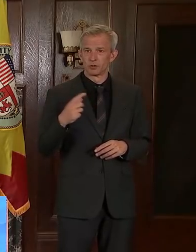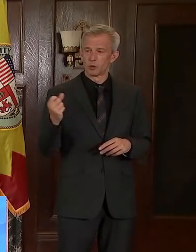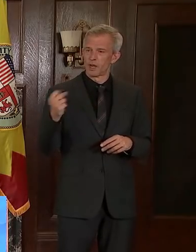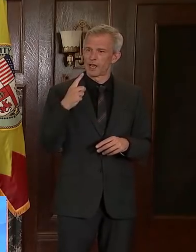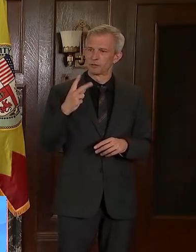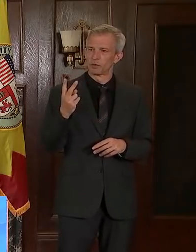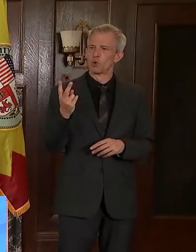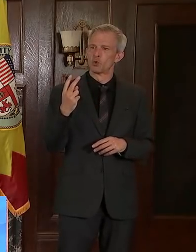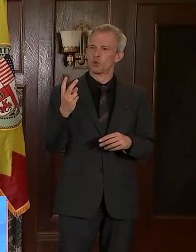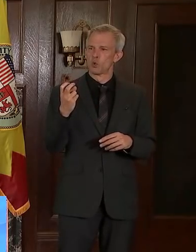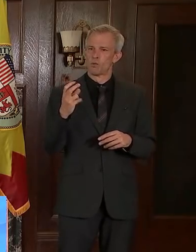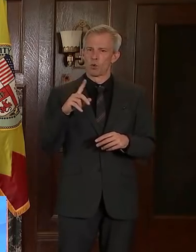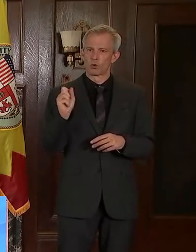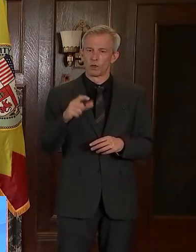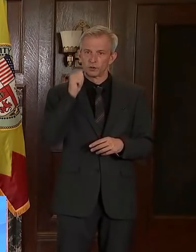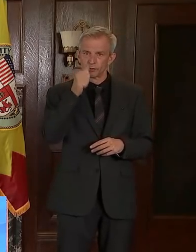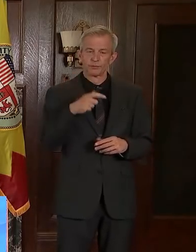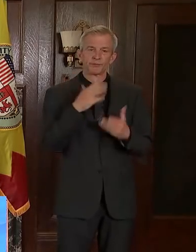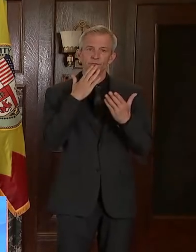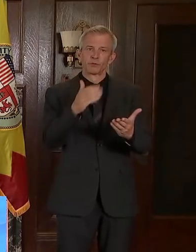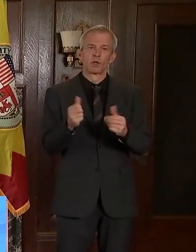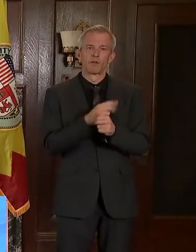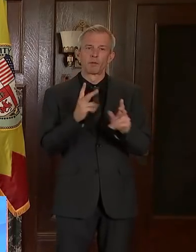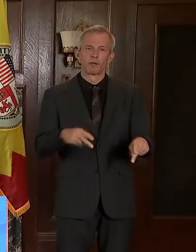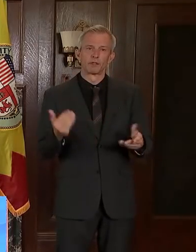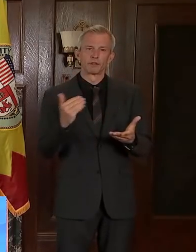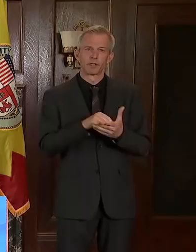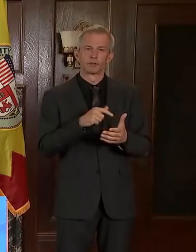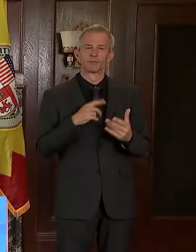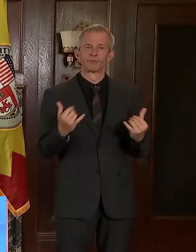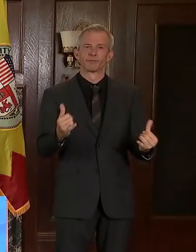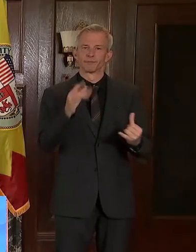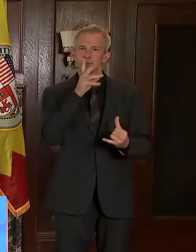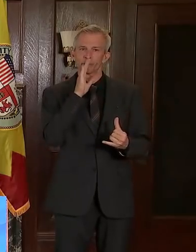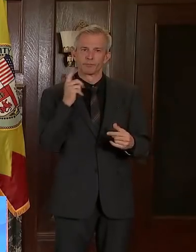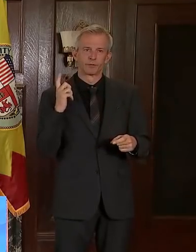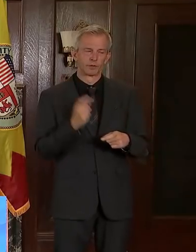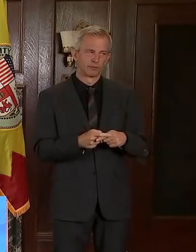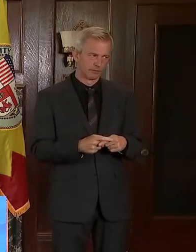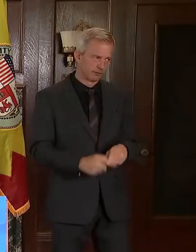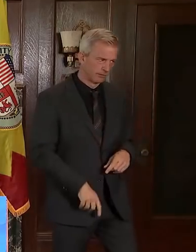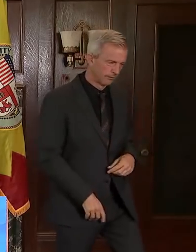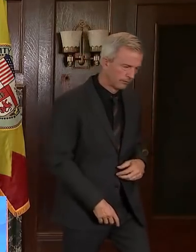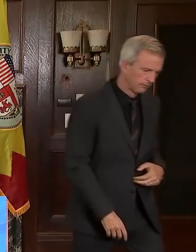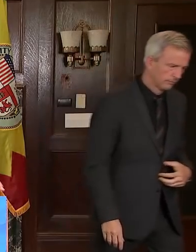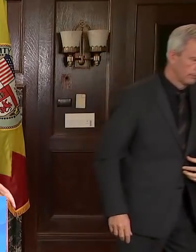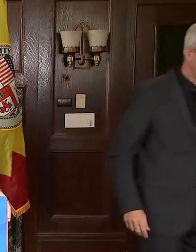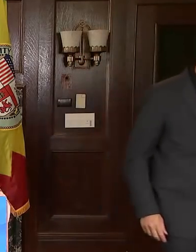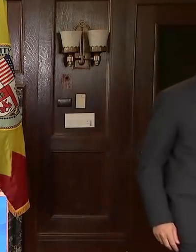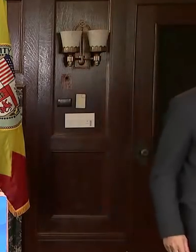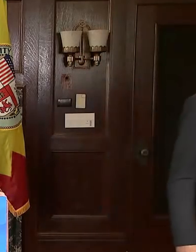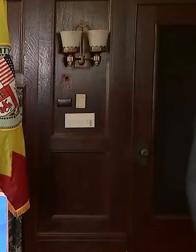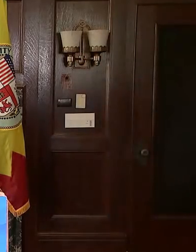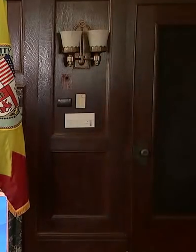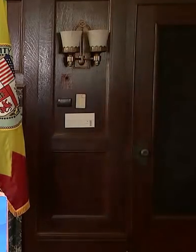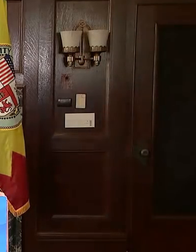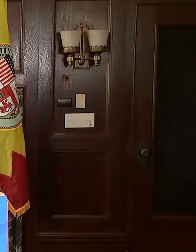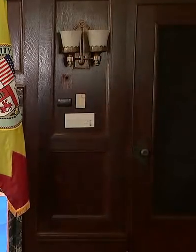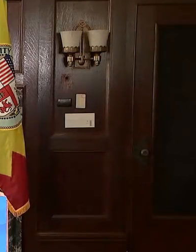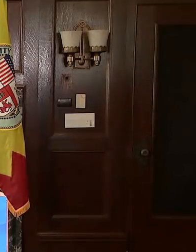tomorrow. I want to thank everybody again. I'm going to give some remarks in Spanish as well. Again, please go to